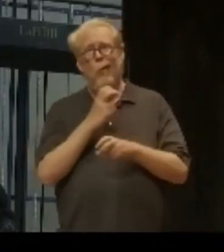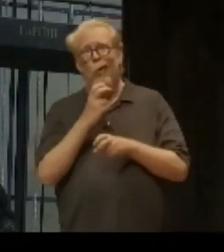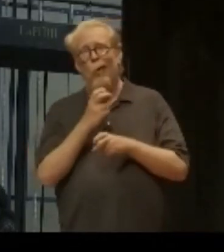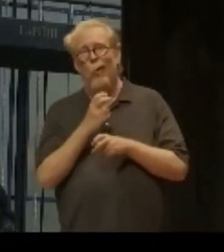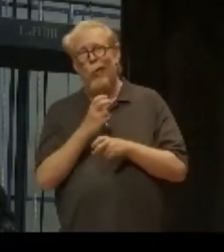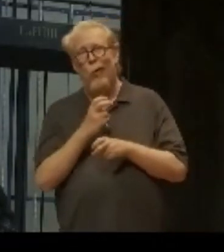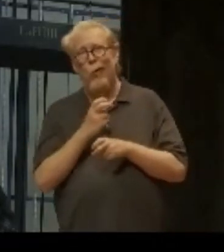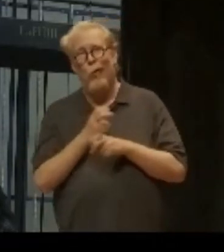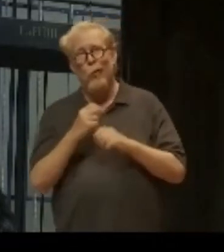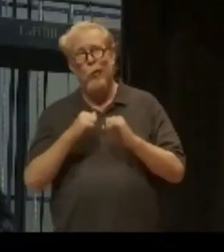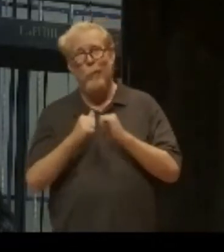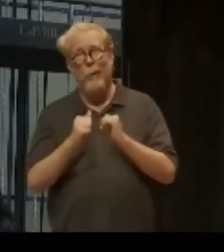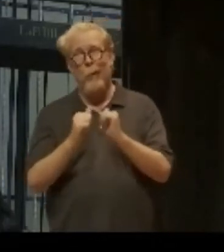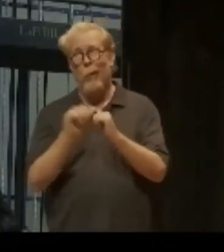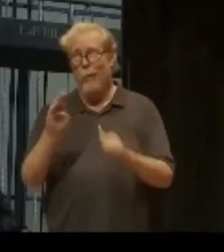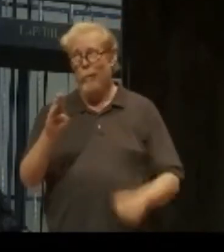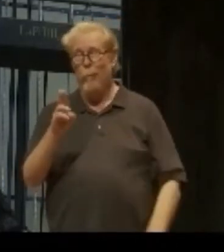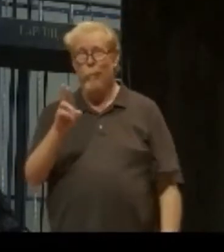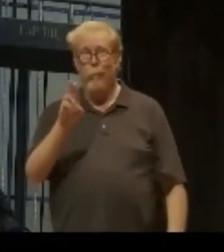de los mejores